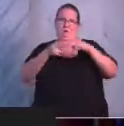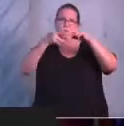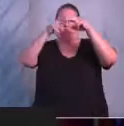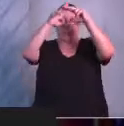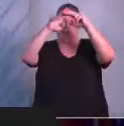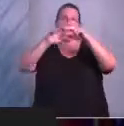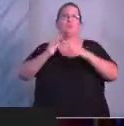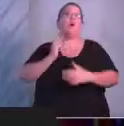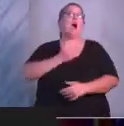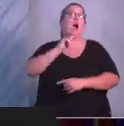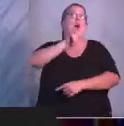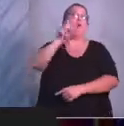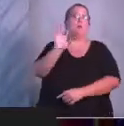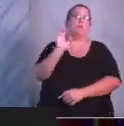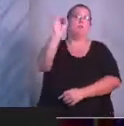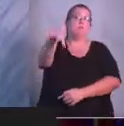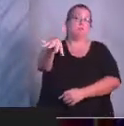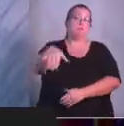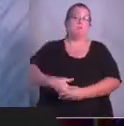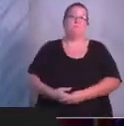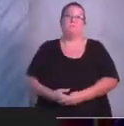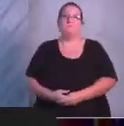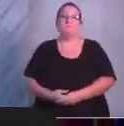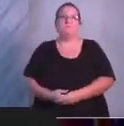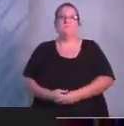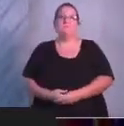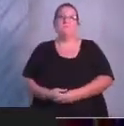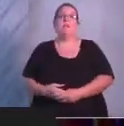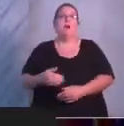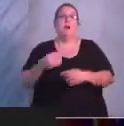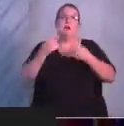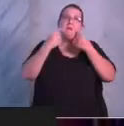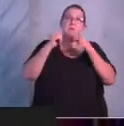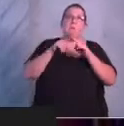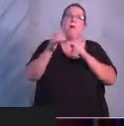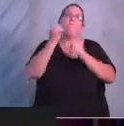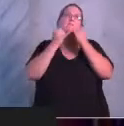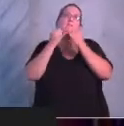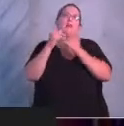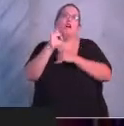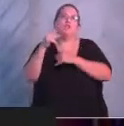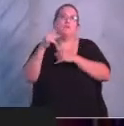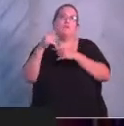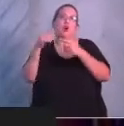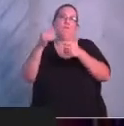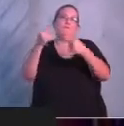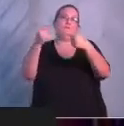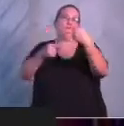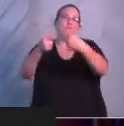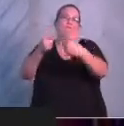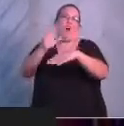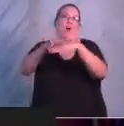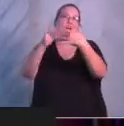is our question to you. An effective but flawed tool in combating online hate speech,